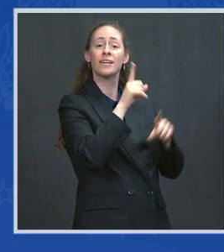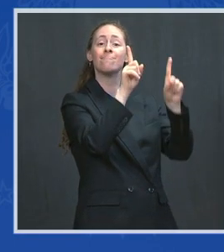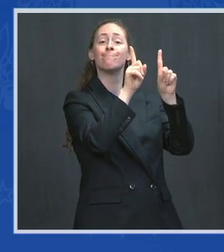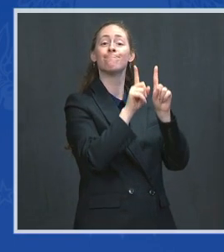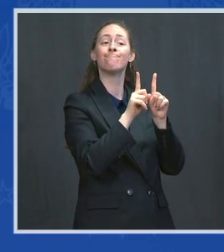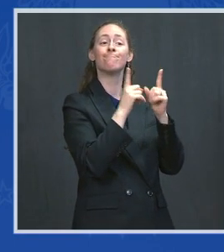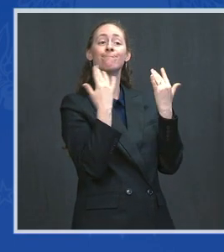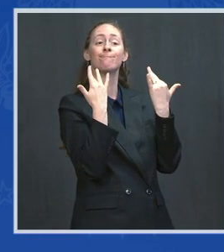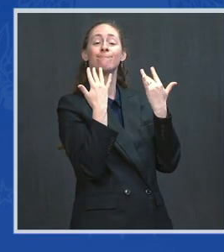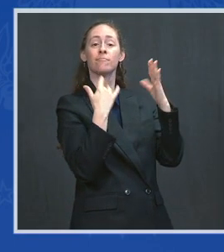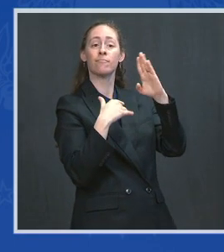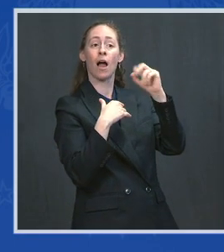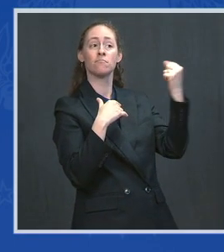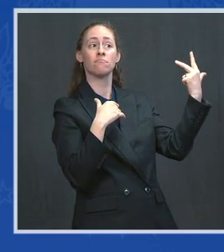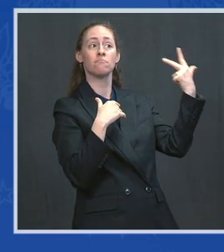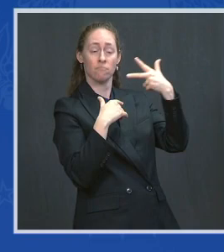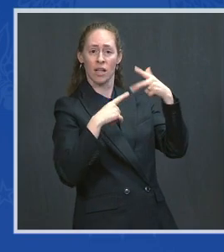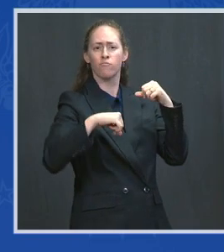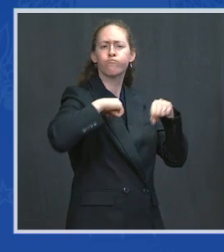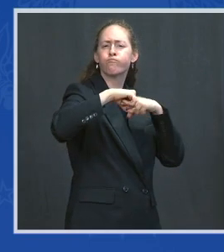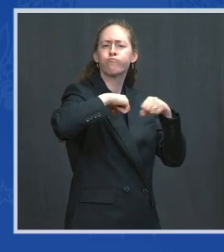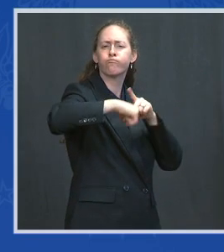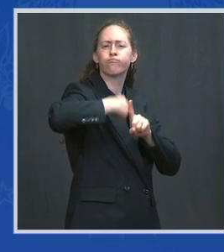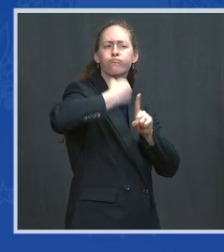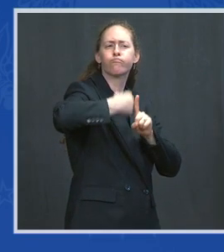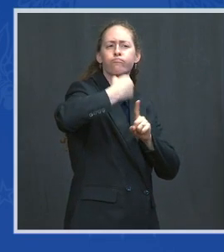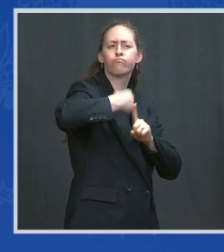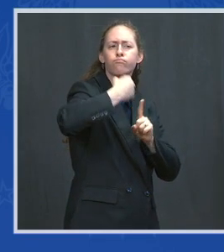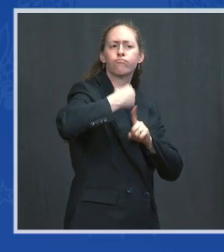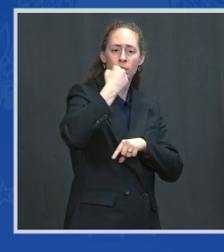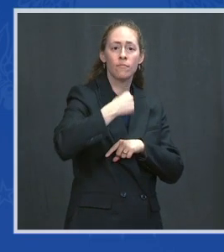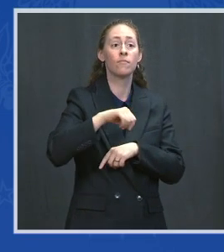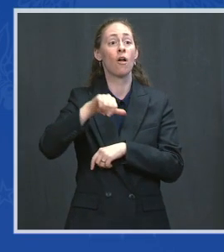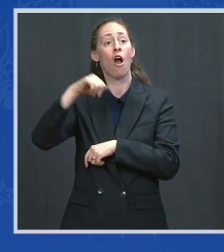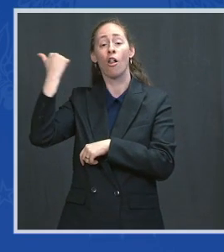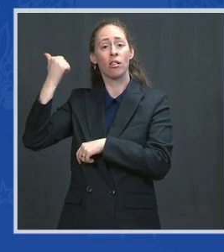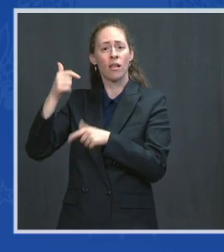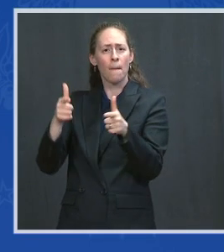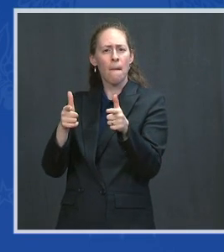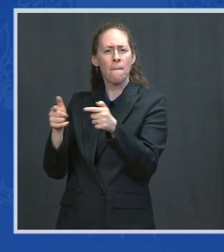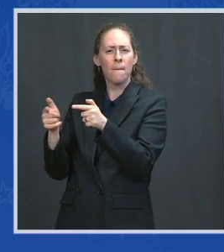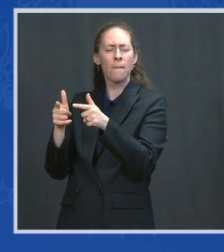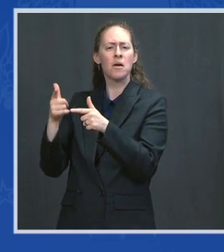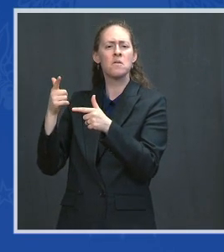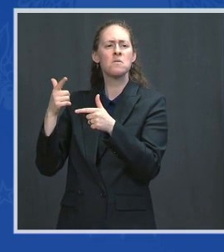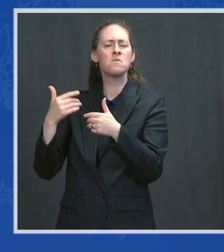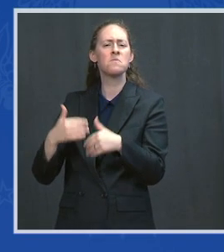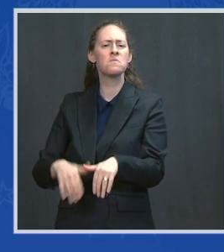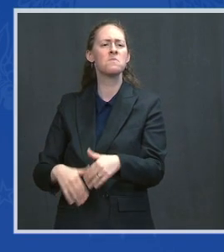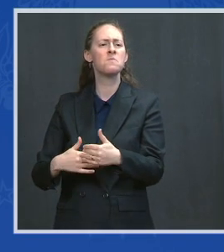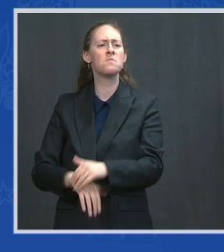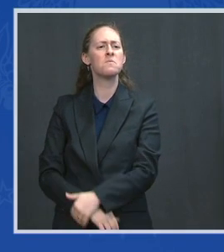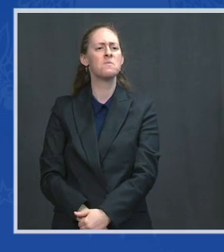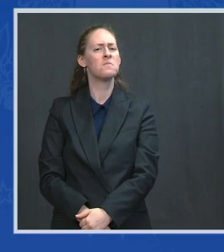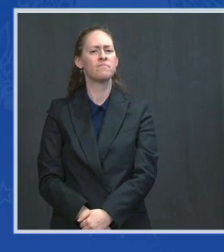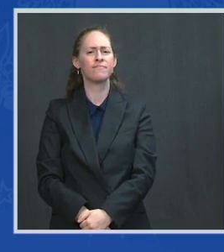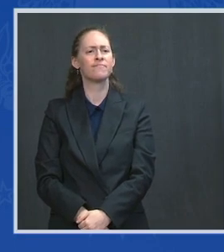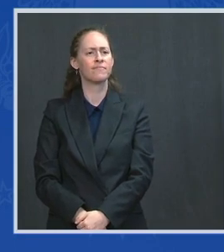night. This violence, it did not come from nowhere, and none of it is